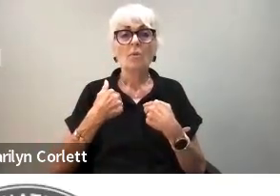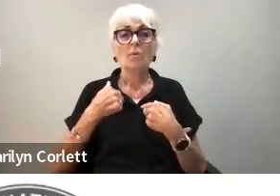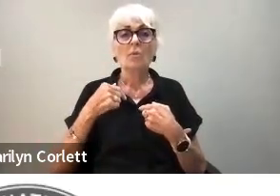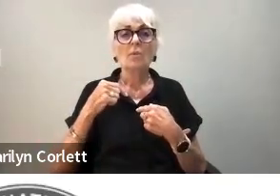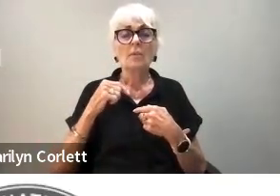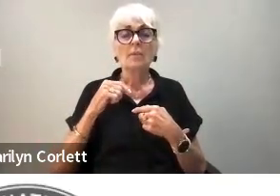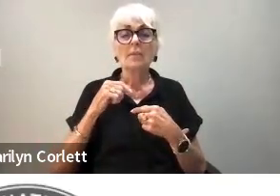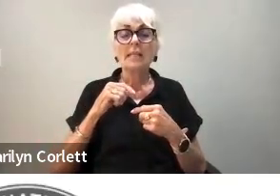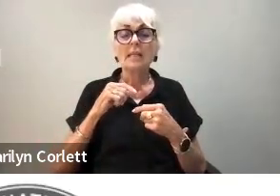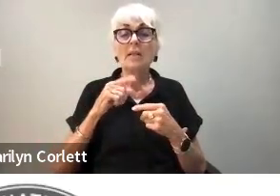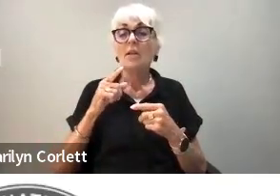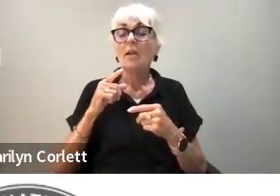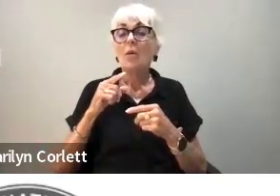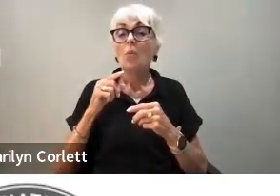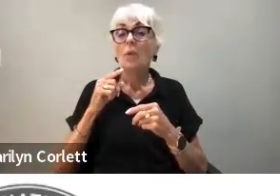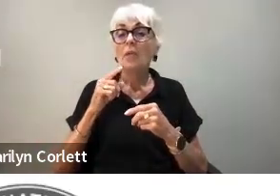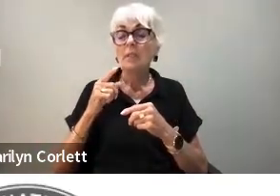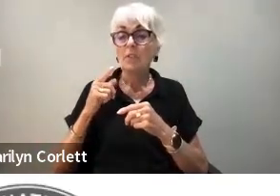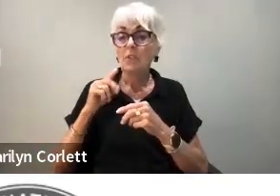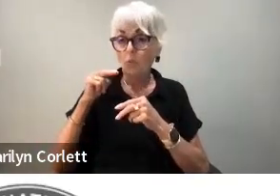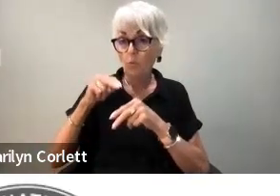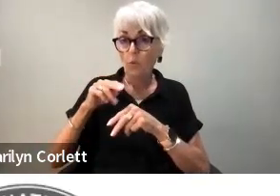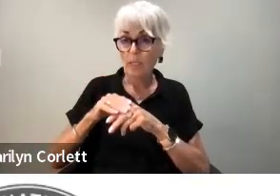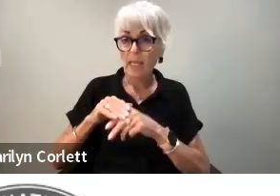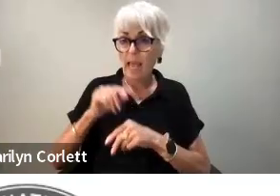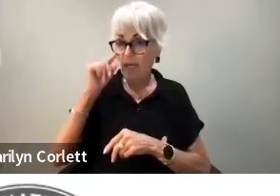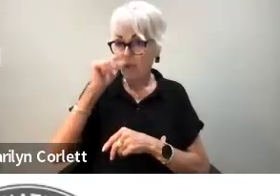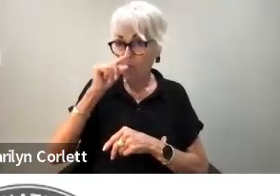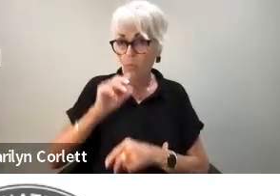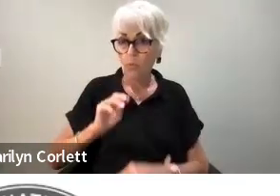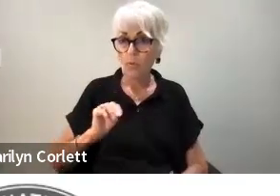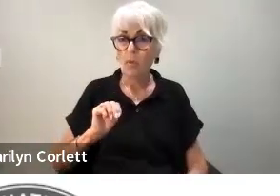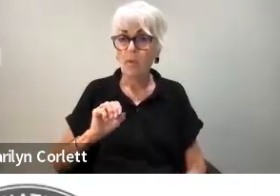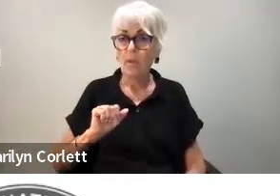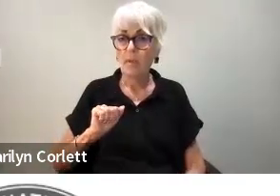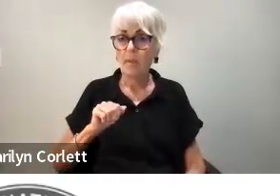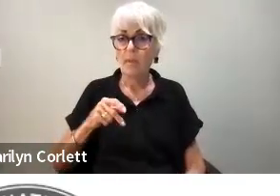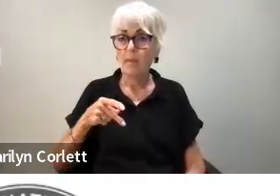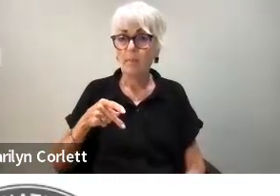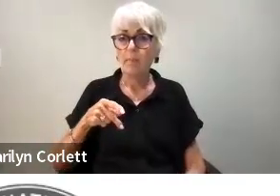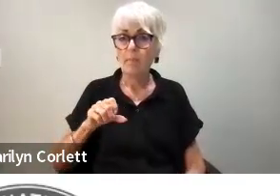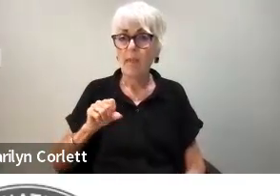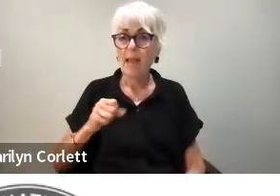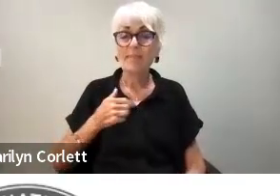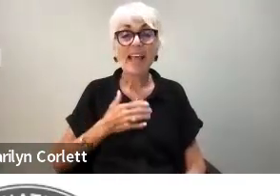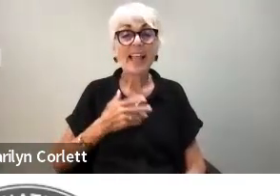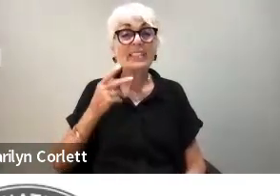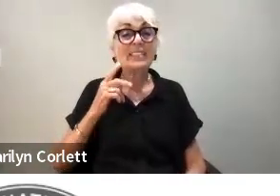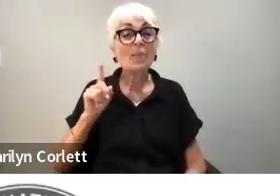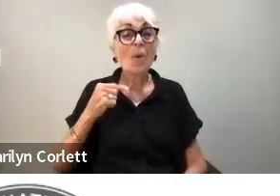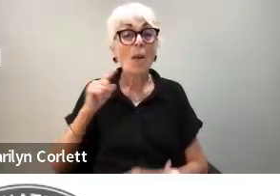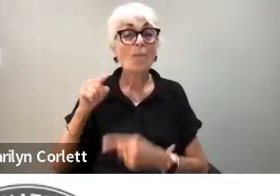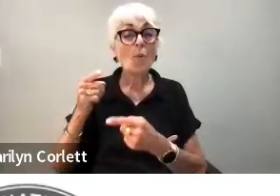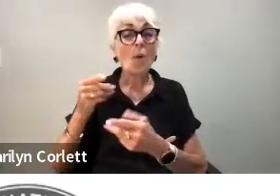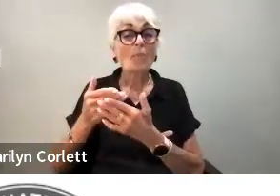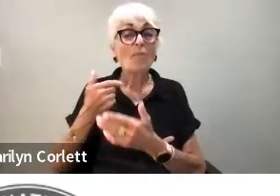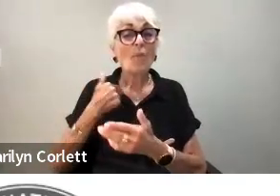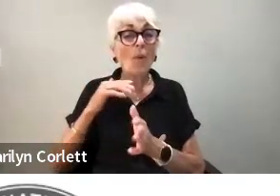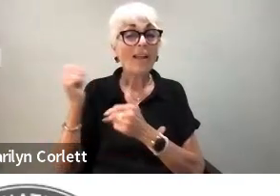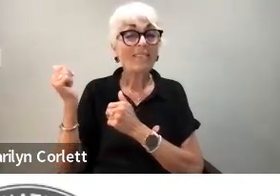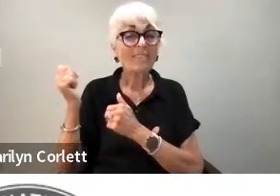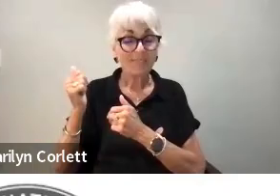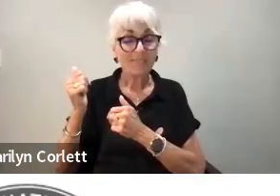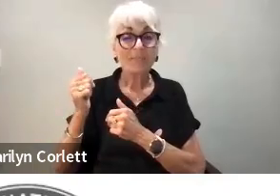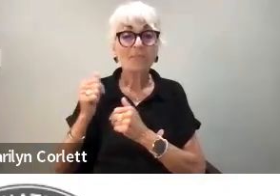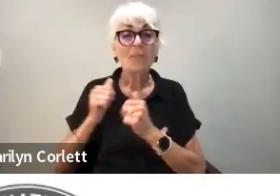to Google Maps, I like to see where I am going before I go there. And so with